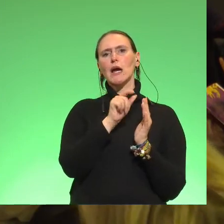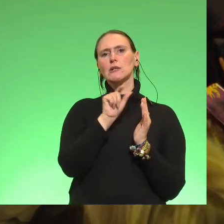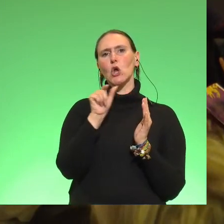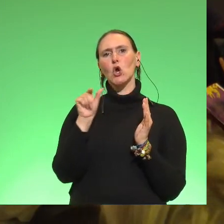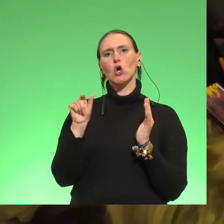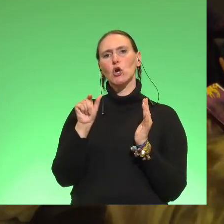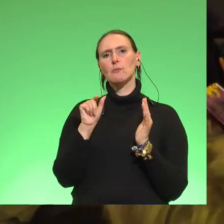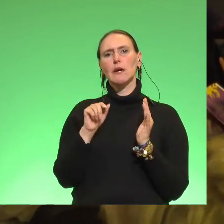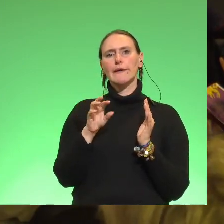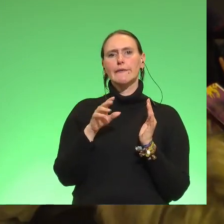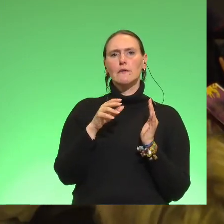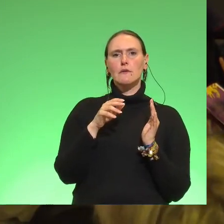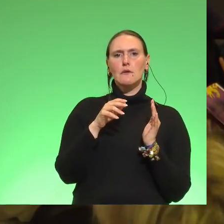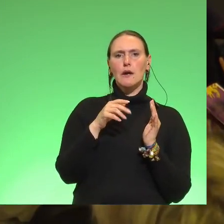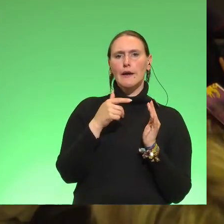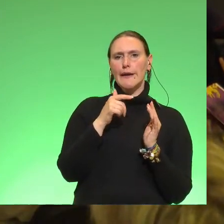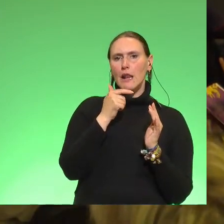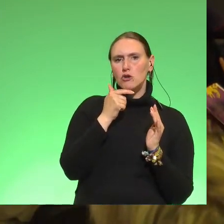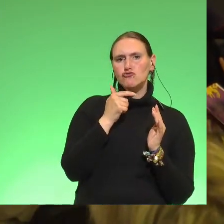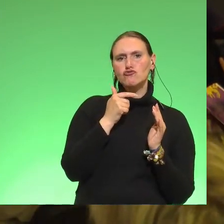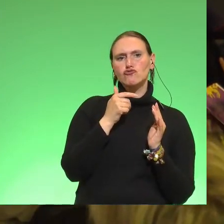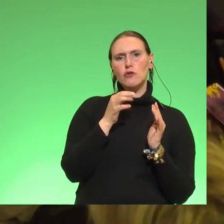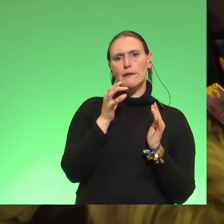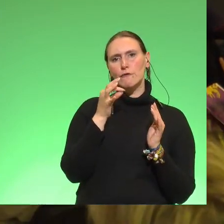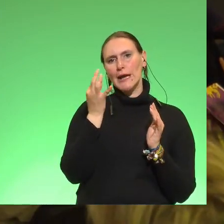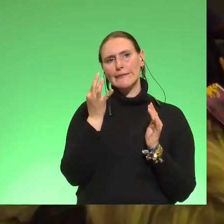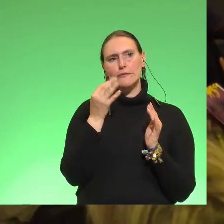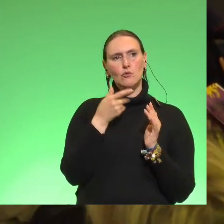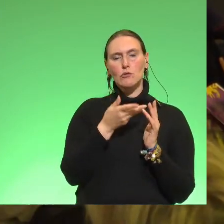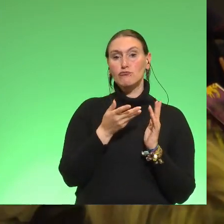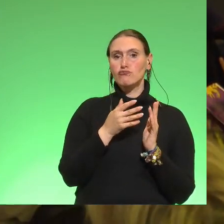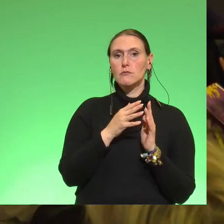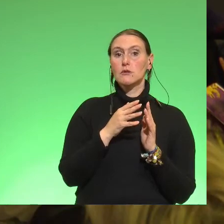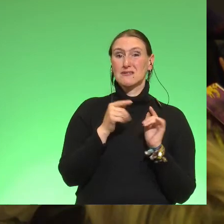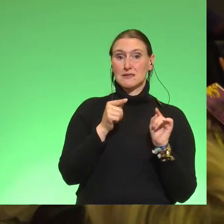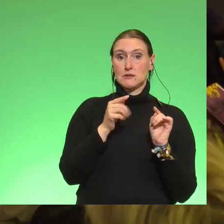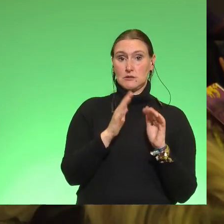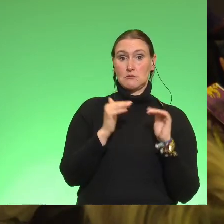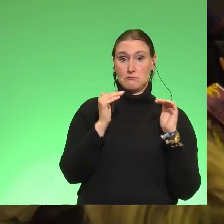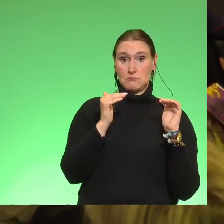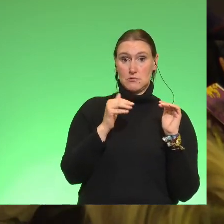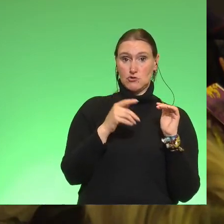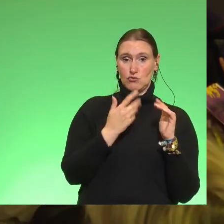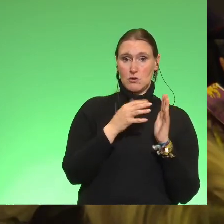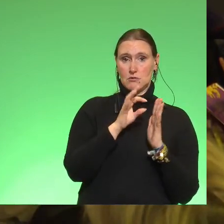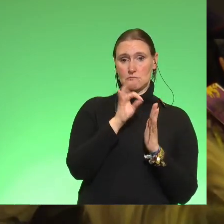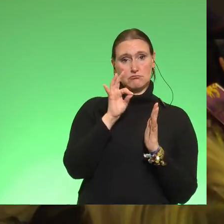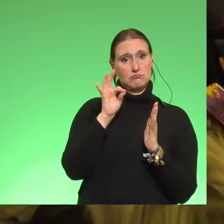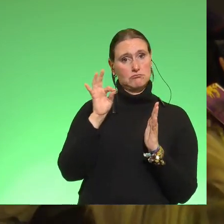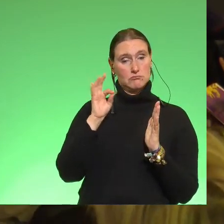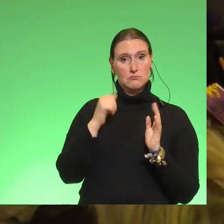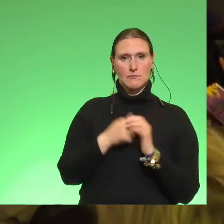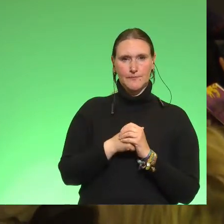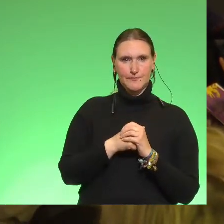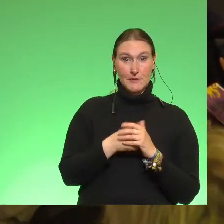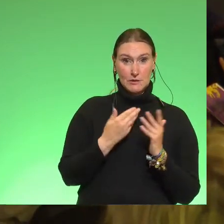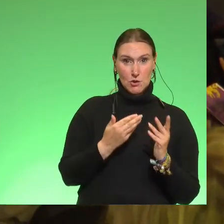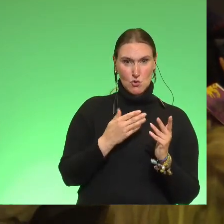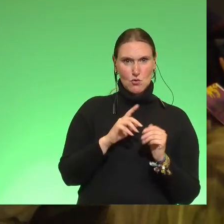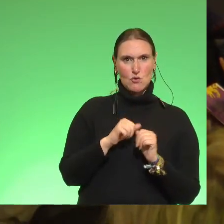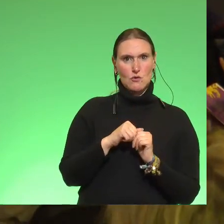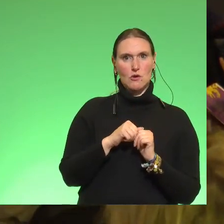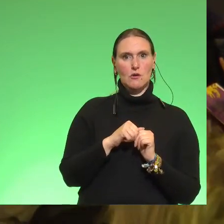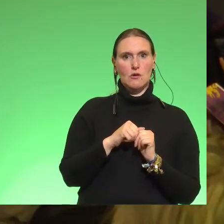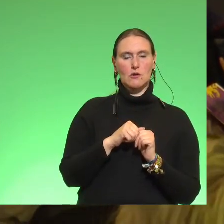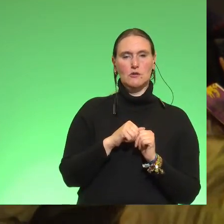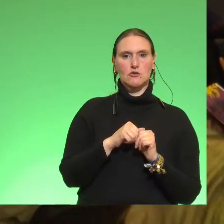French, but to use a different, and to bring that on top, to kind of like occupy a